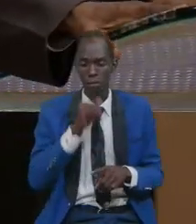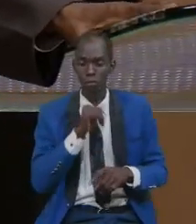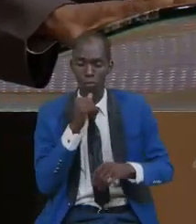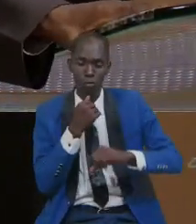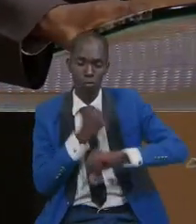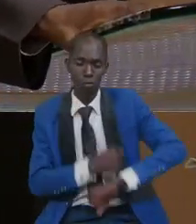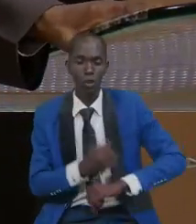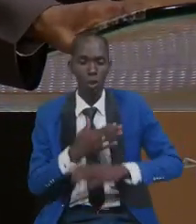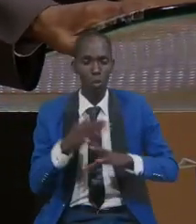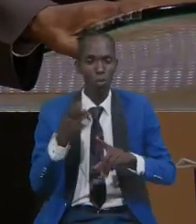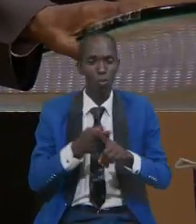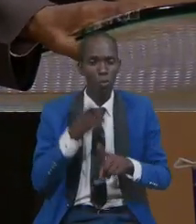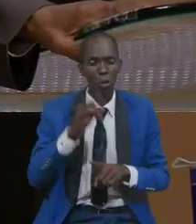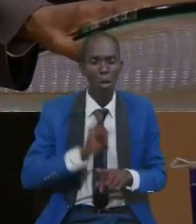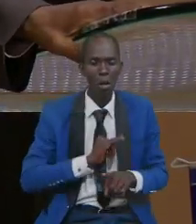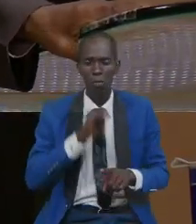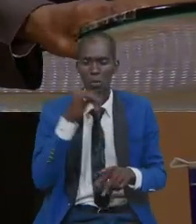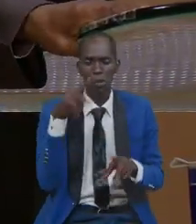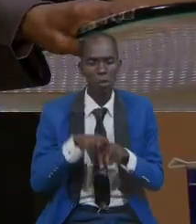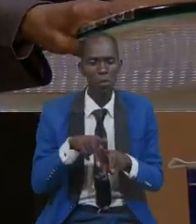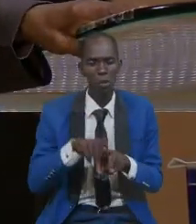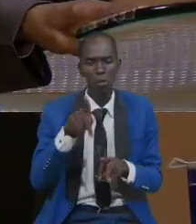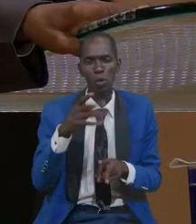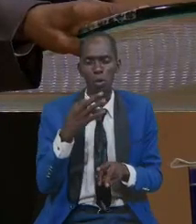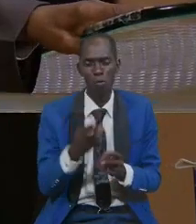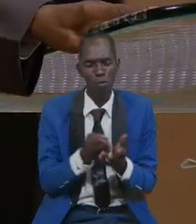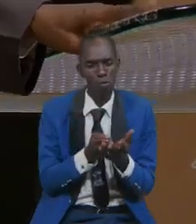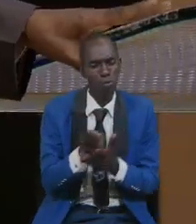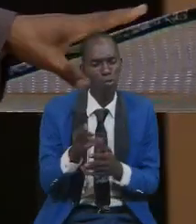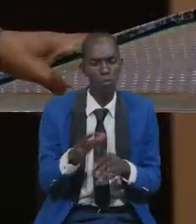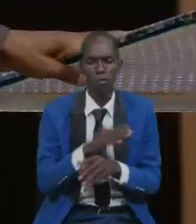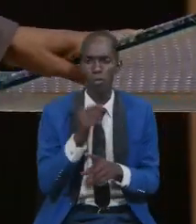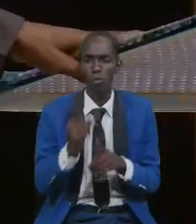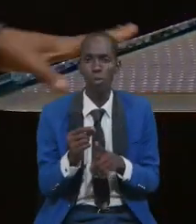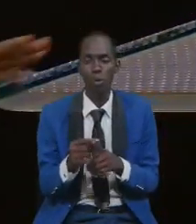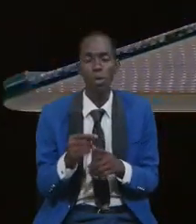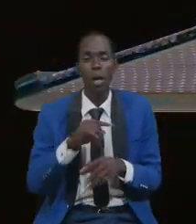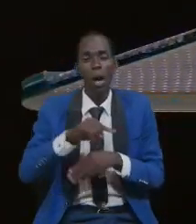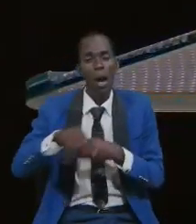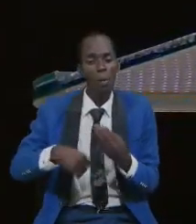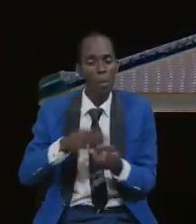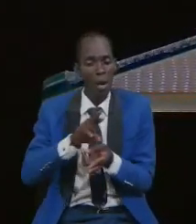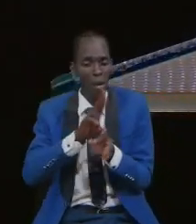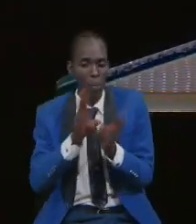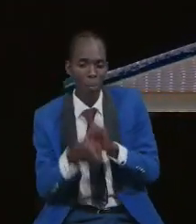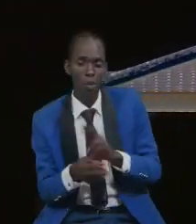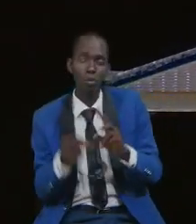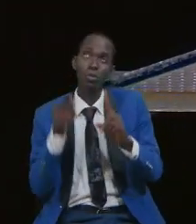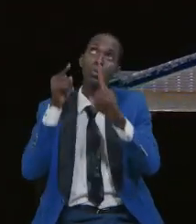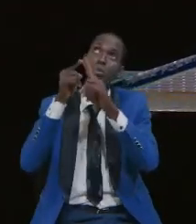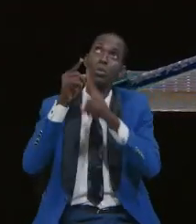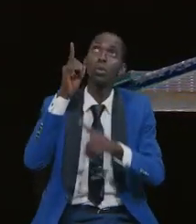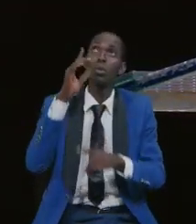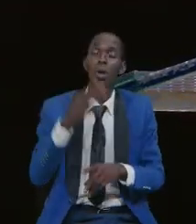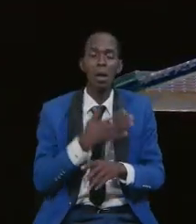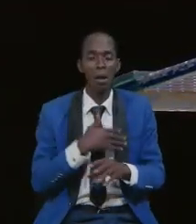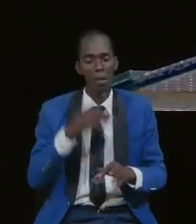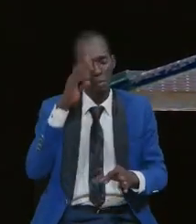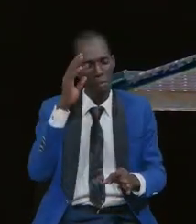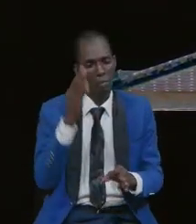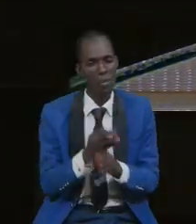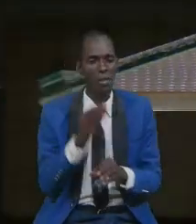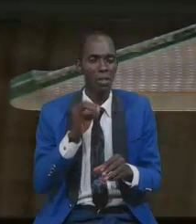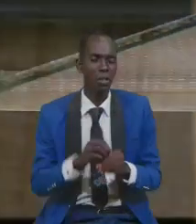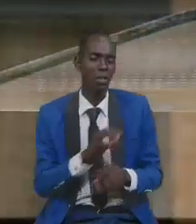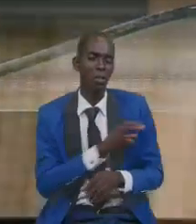you of everything now to tell you about repentance toward God and faith in the Lord